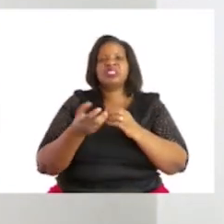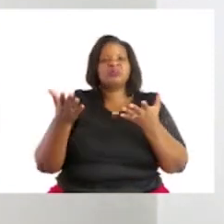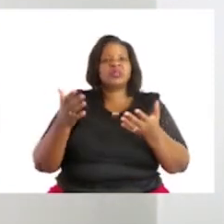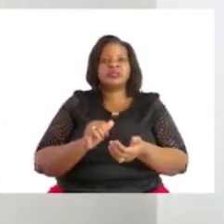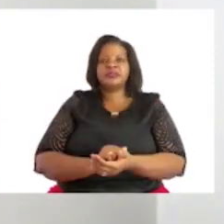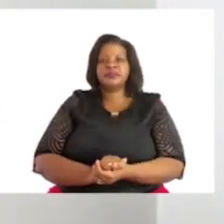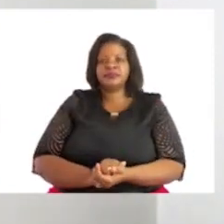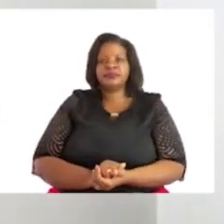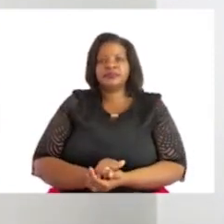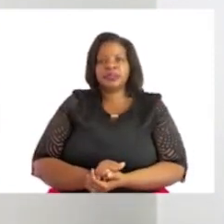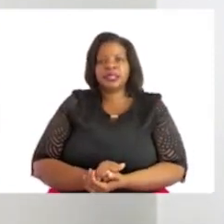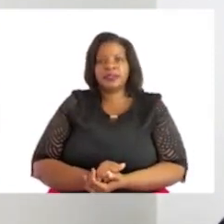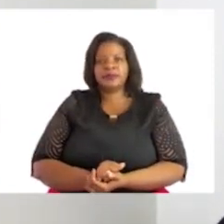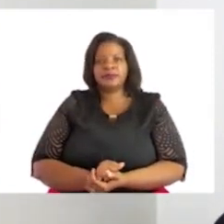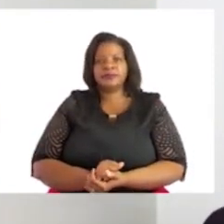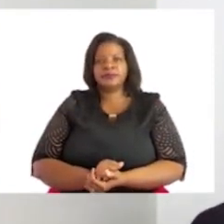Is form.